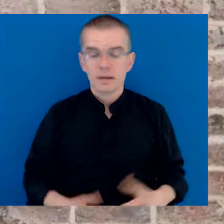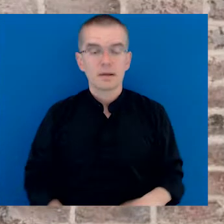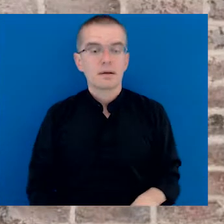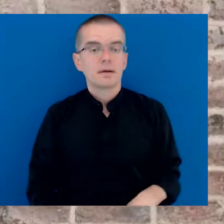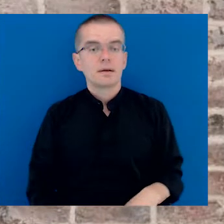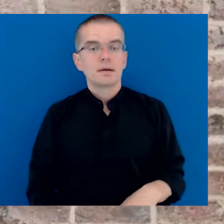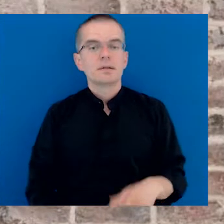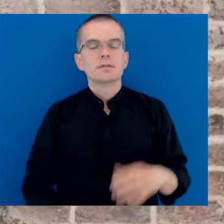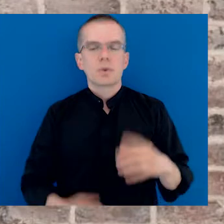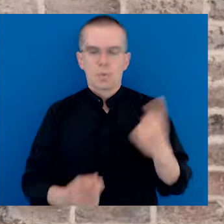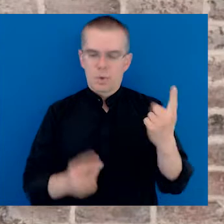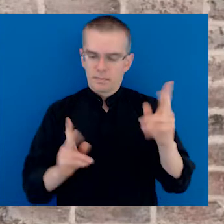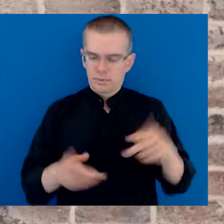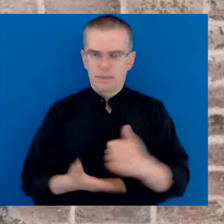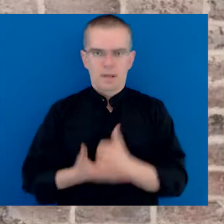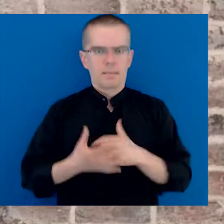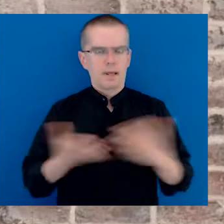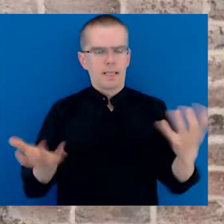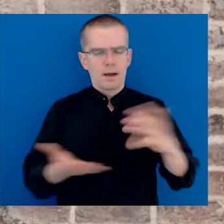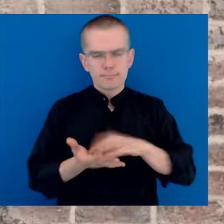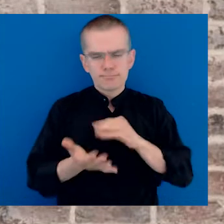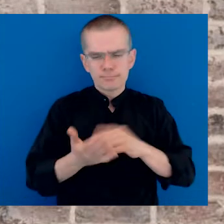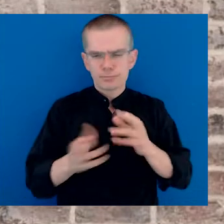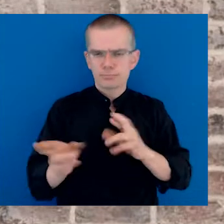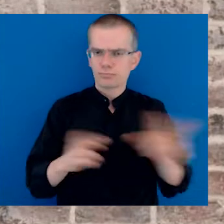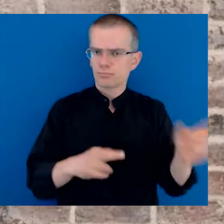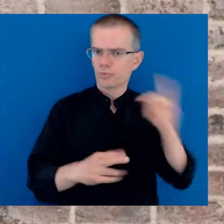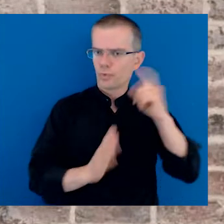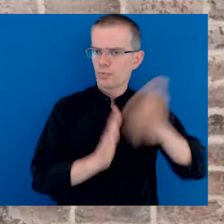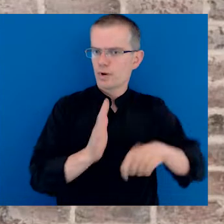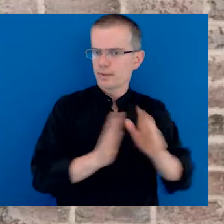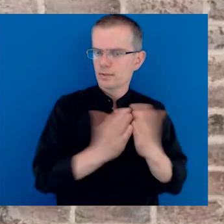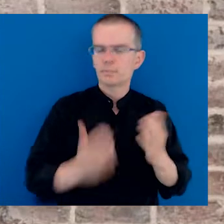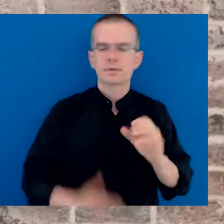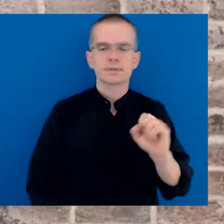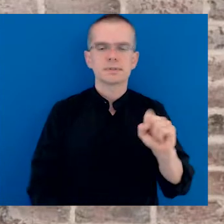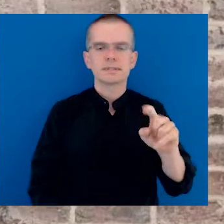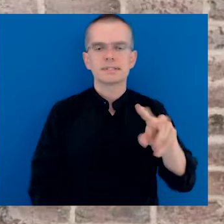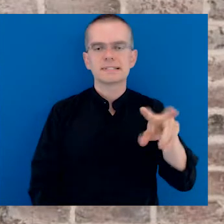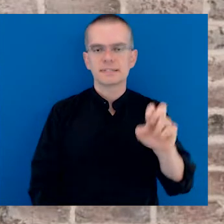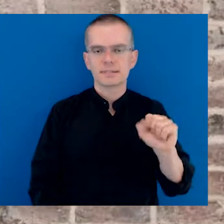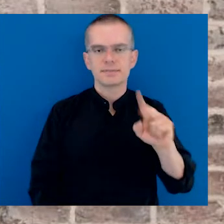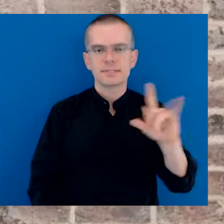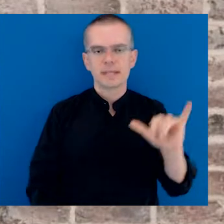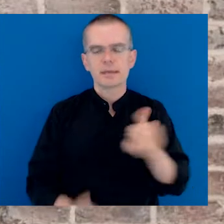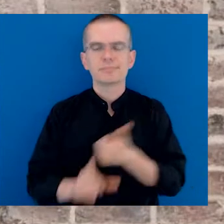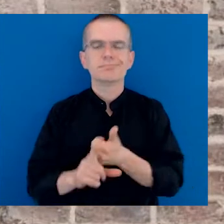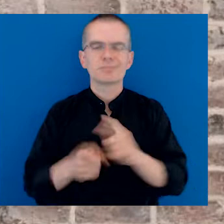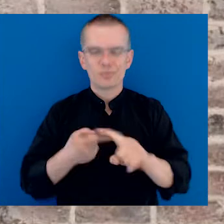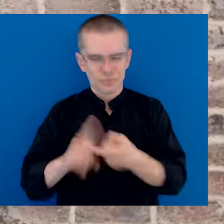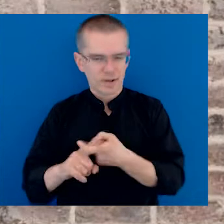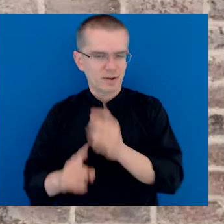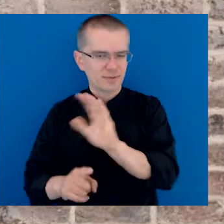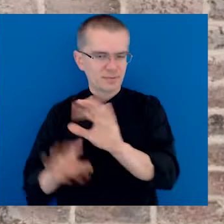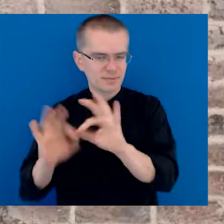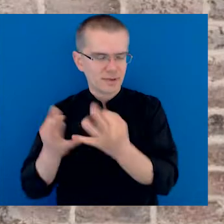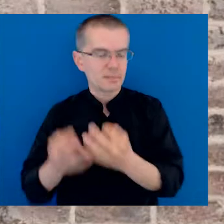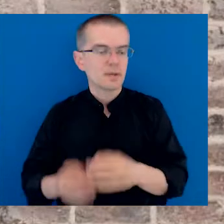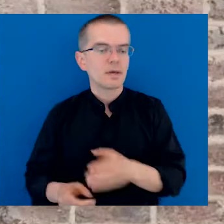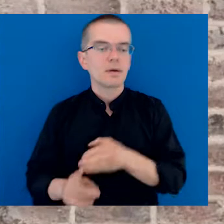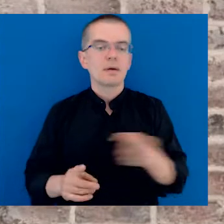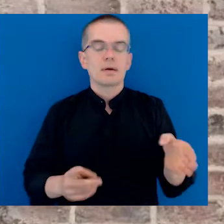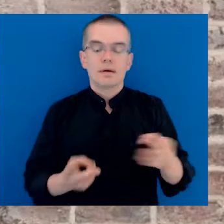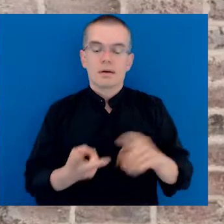great helps for this book was Steve Sandy, who's a friend of the Hoy family, and the other one is Eric, who knows everything there is to know about